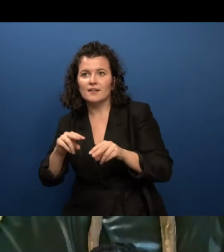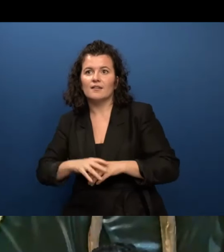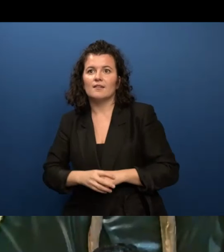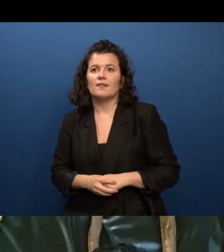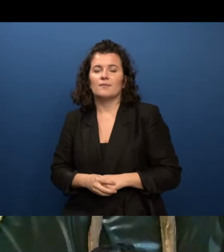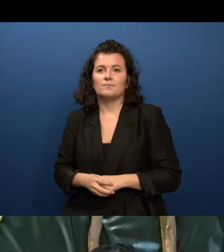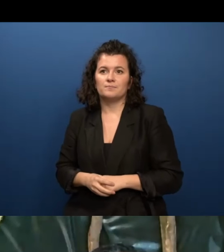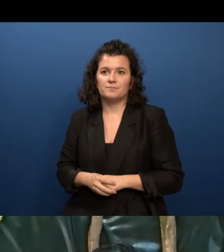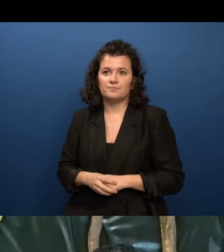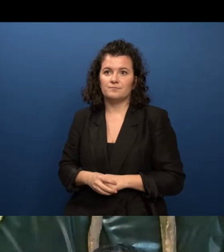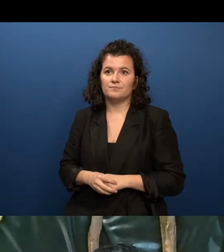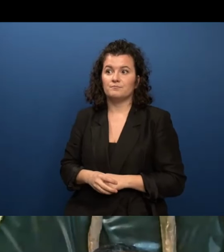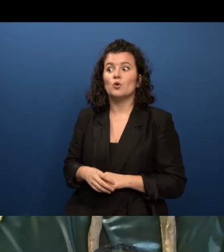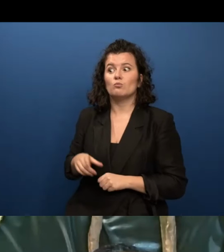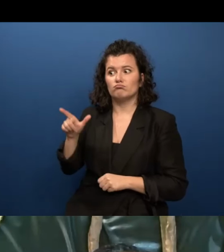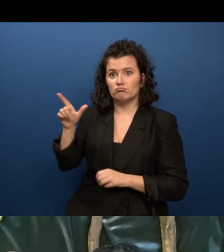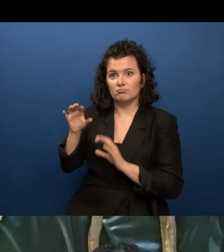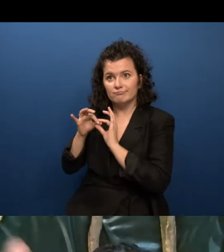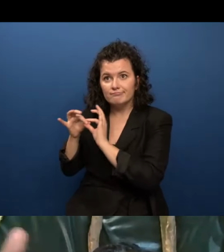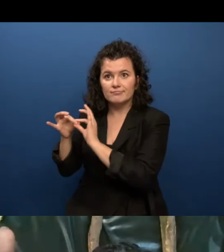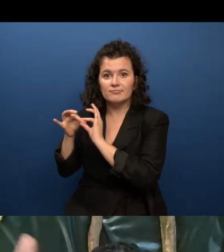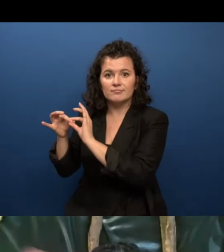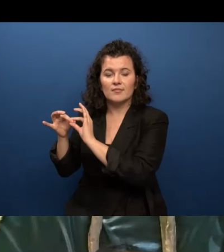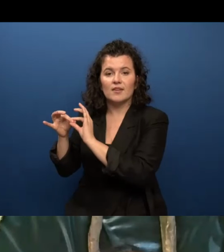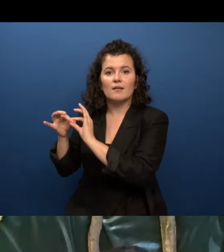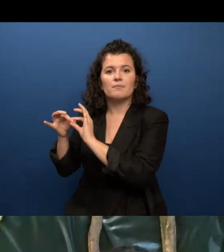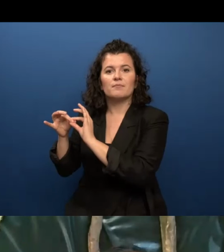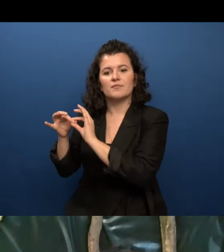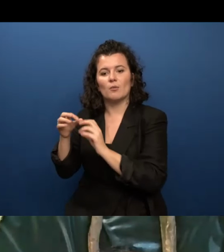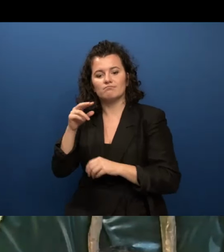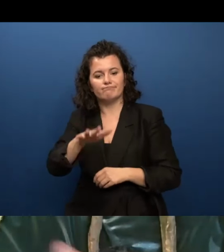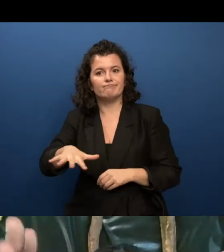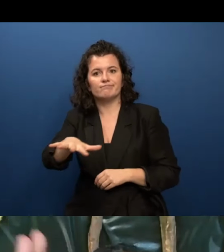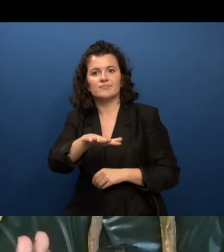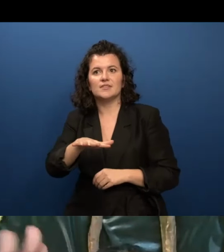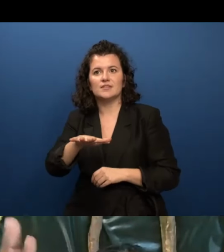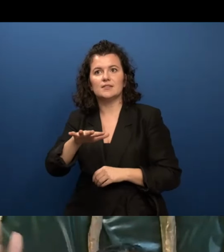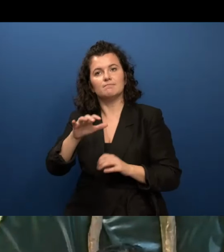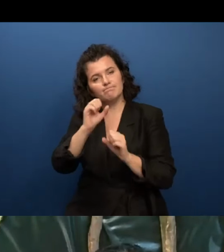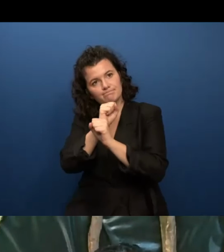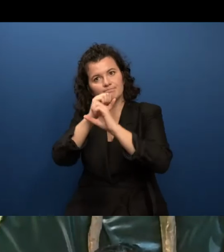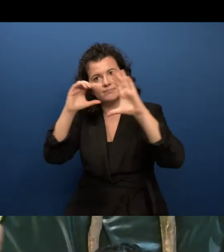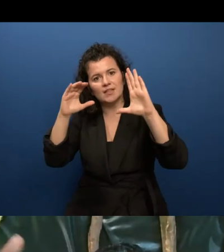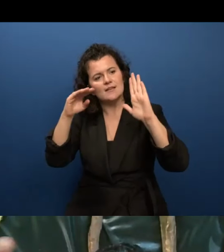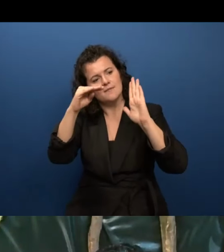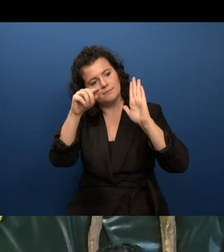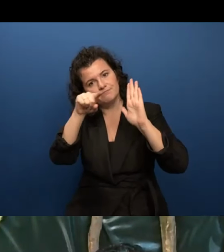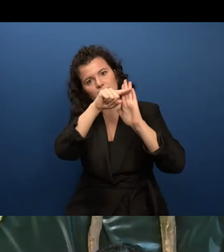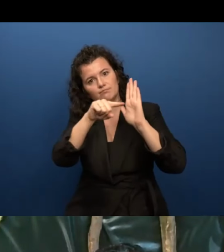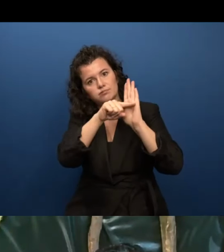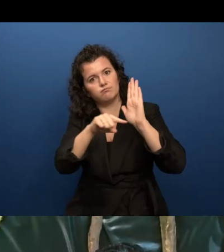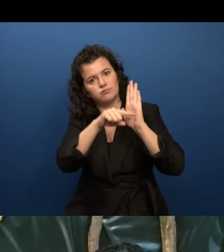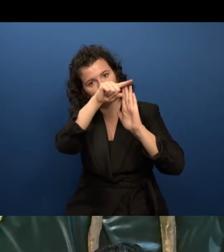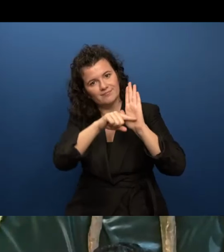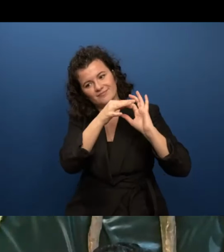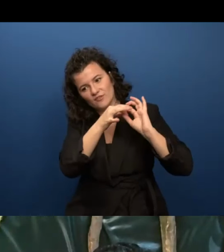WHO, we came up with some of the pictorial pictures specific for people with disability, and